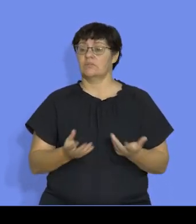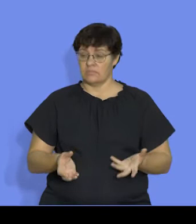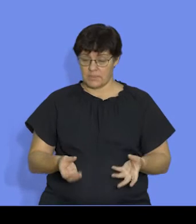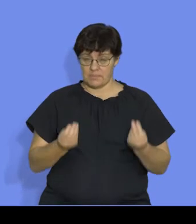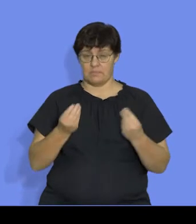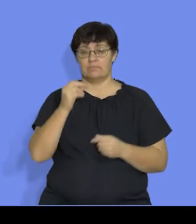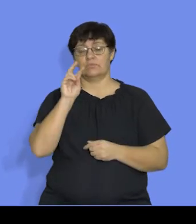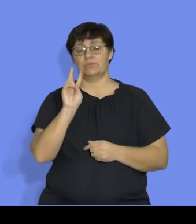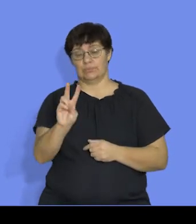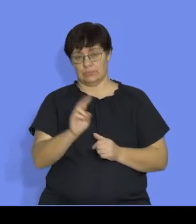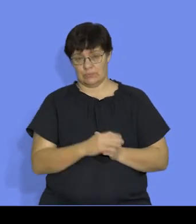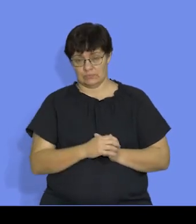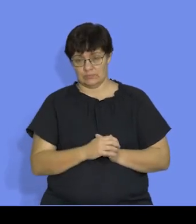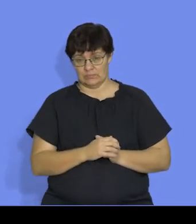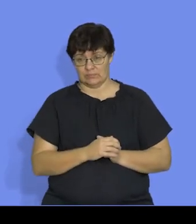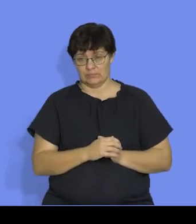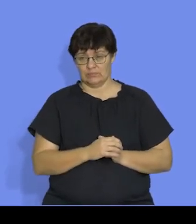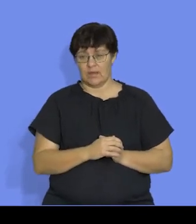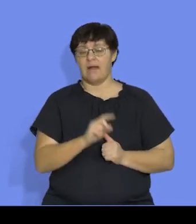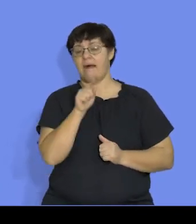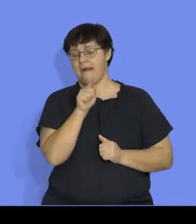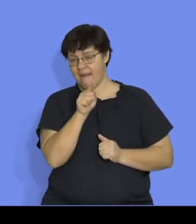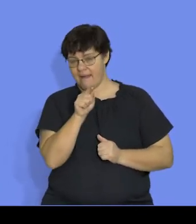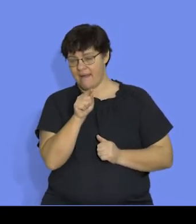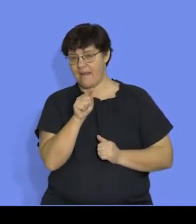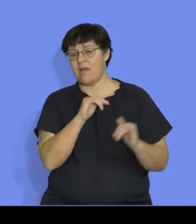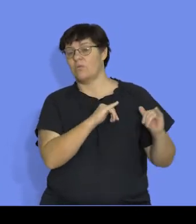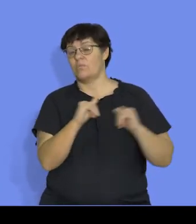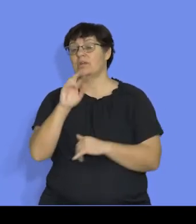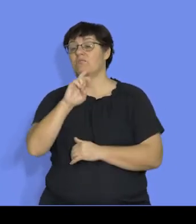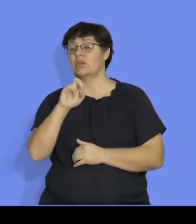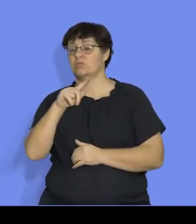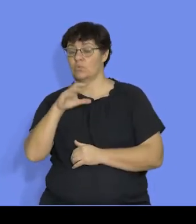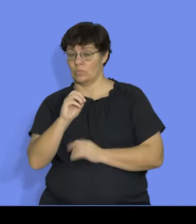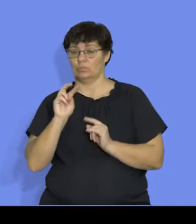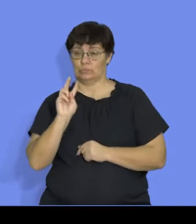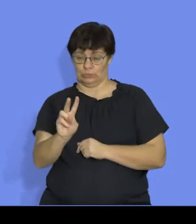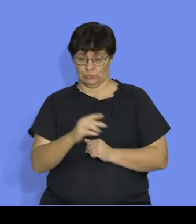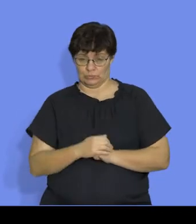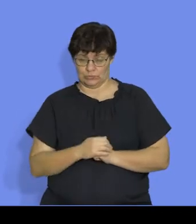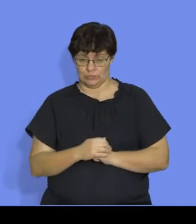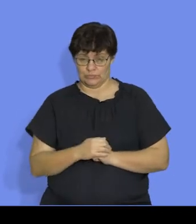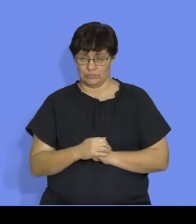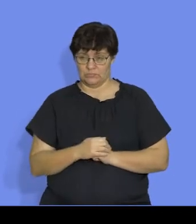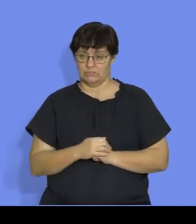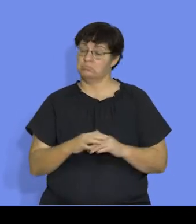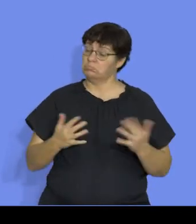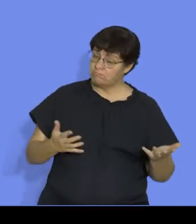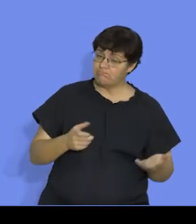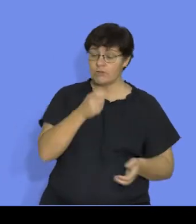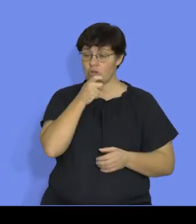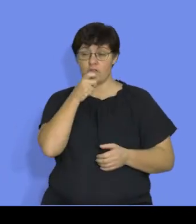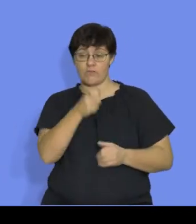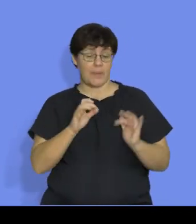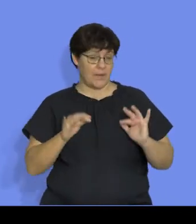2 is positive 2. So we can see that the common ratio is 2. I can also confirm